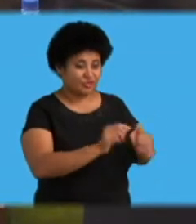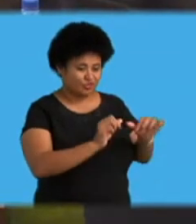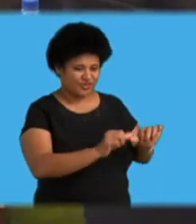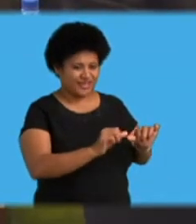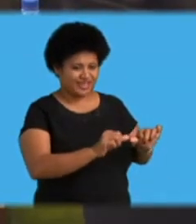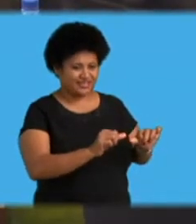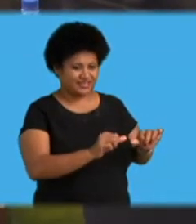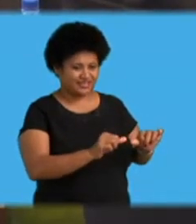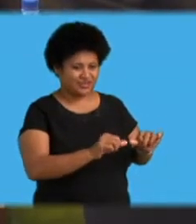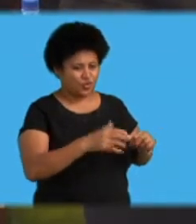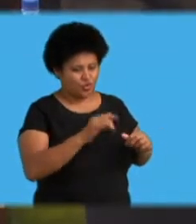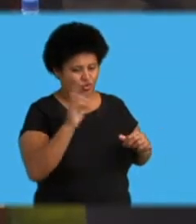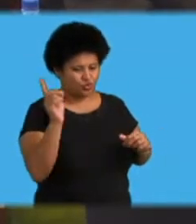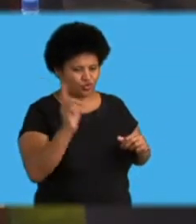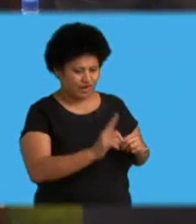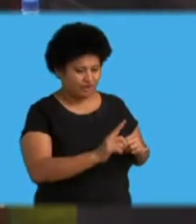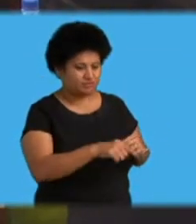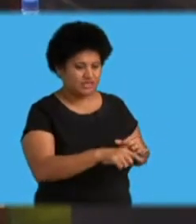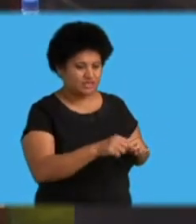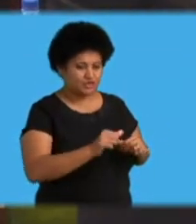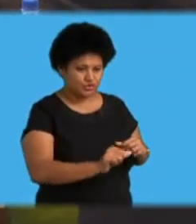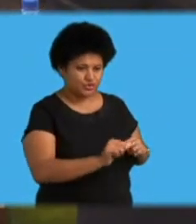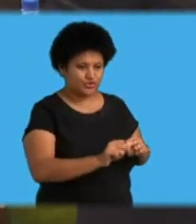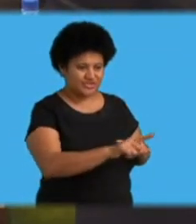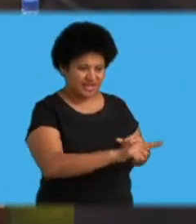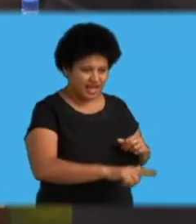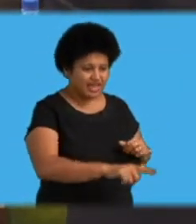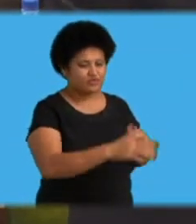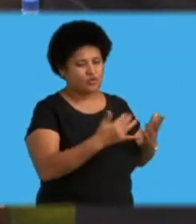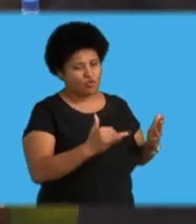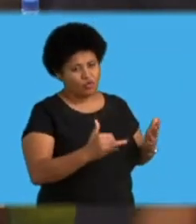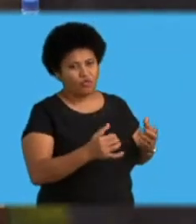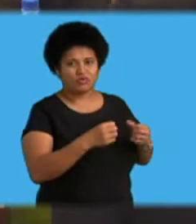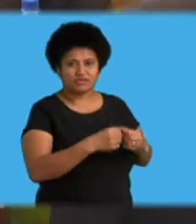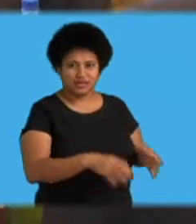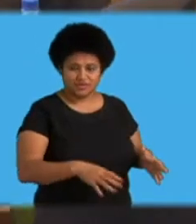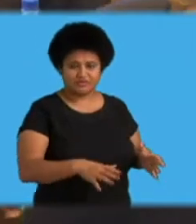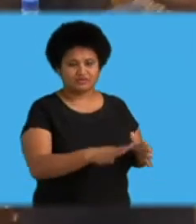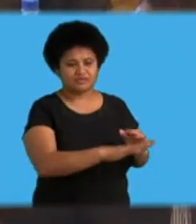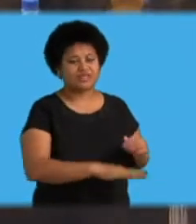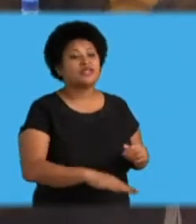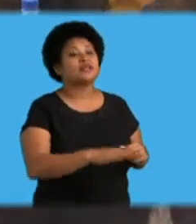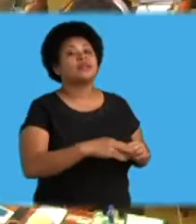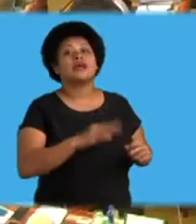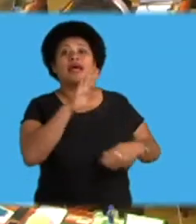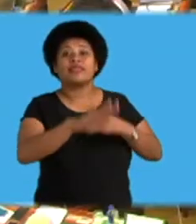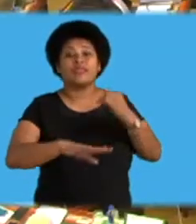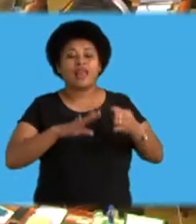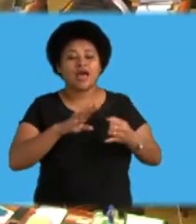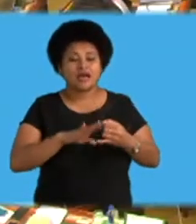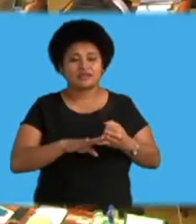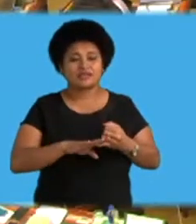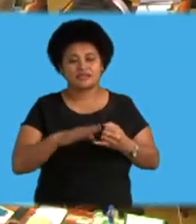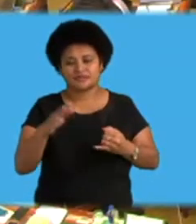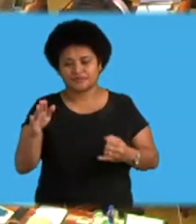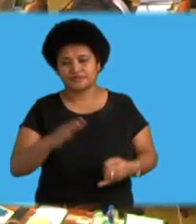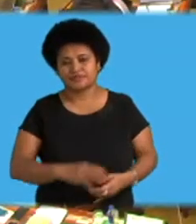process of visiting the place will damage the site. Thank you. Thank you. And lastly, Honorable Mohammedin.